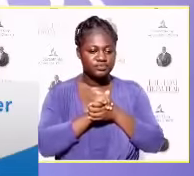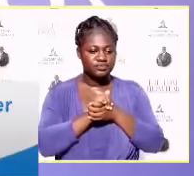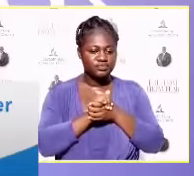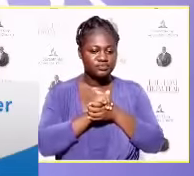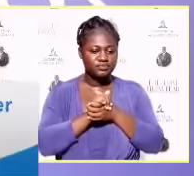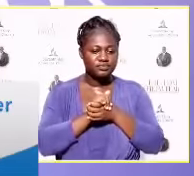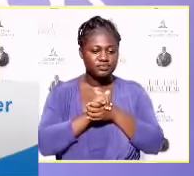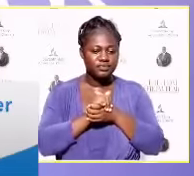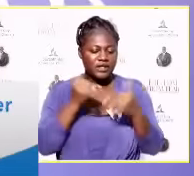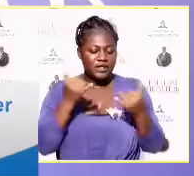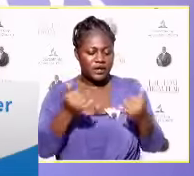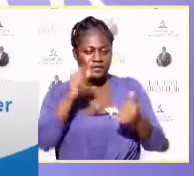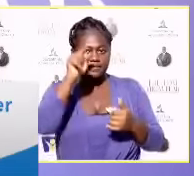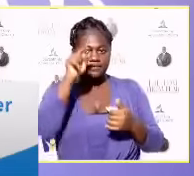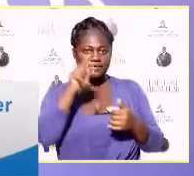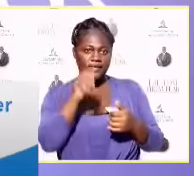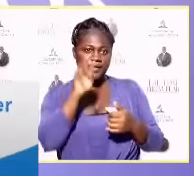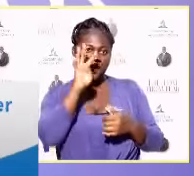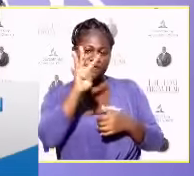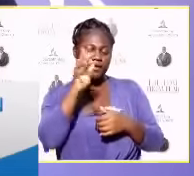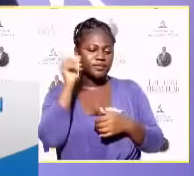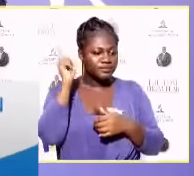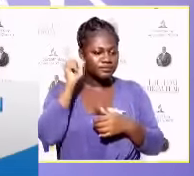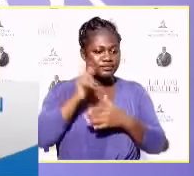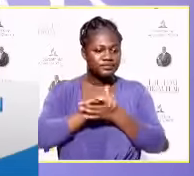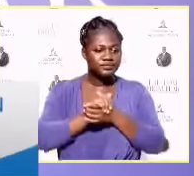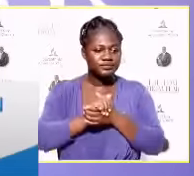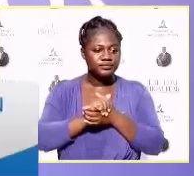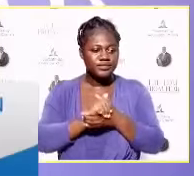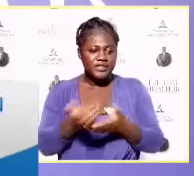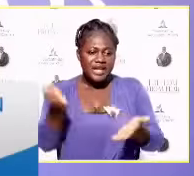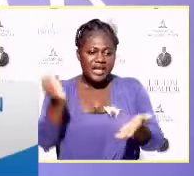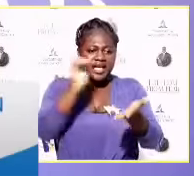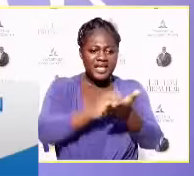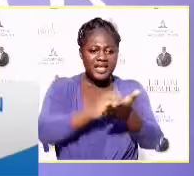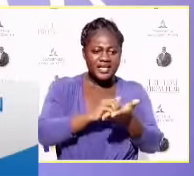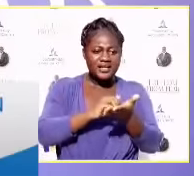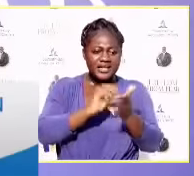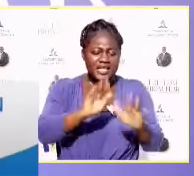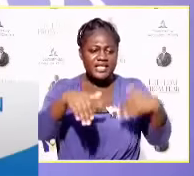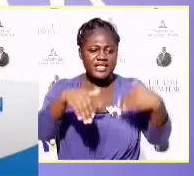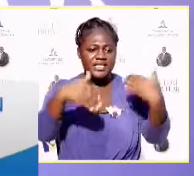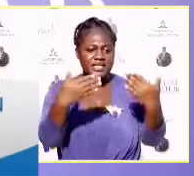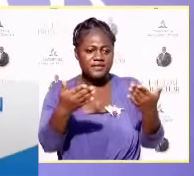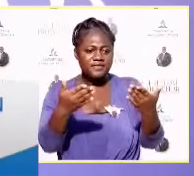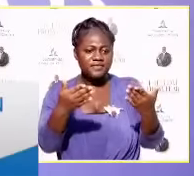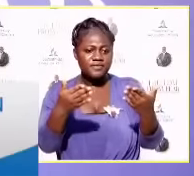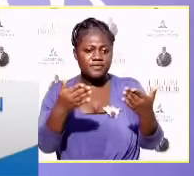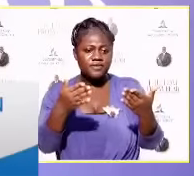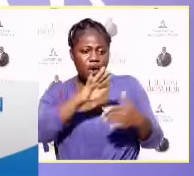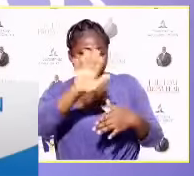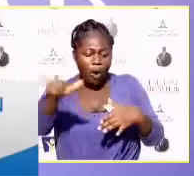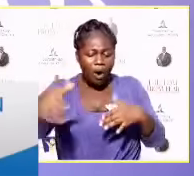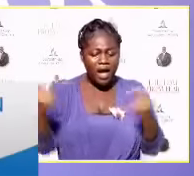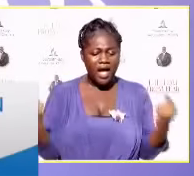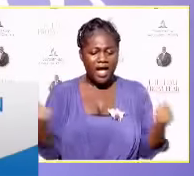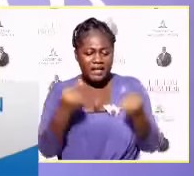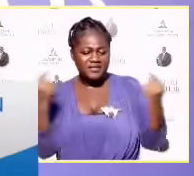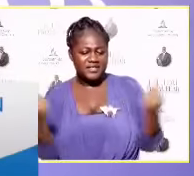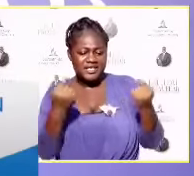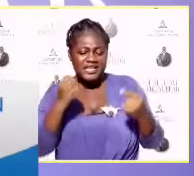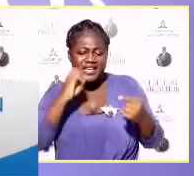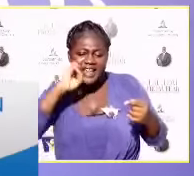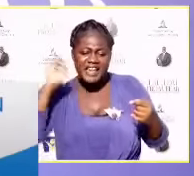Now listen to verse 4. Against thee only have I sinned and done this evil in thy